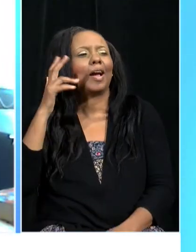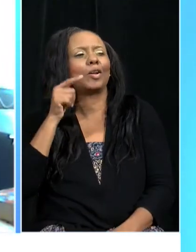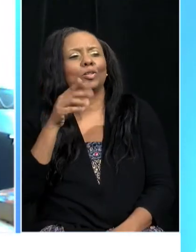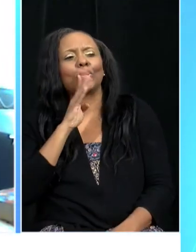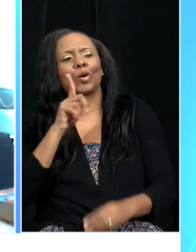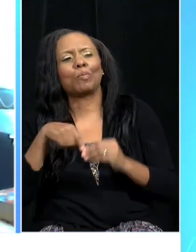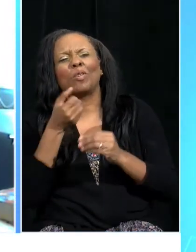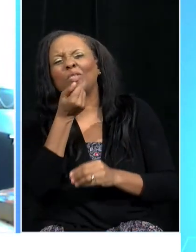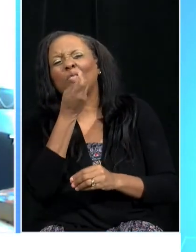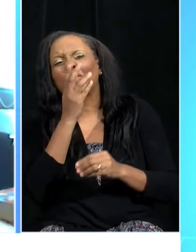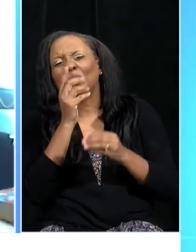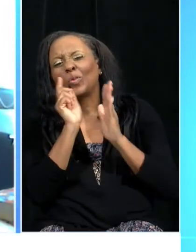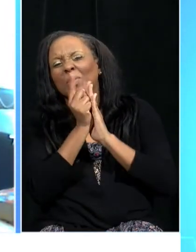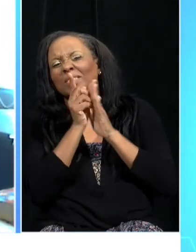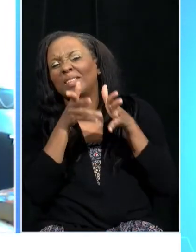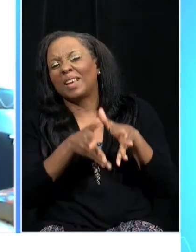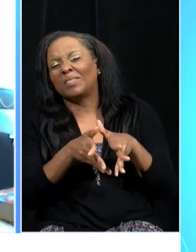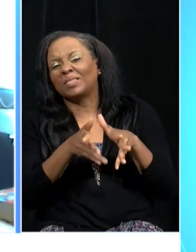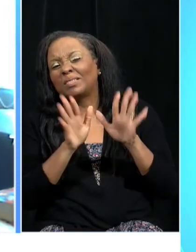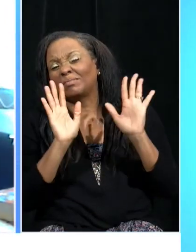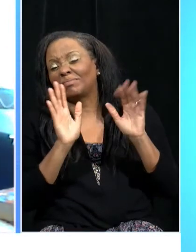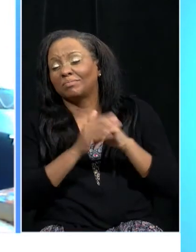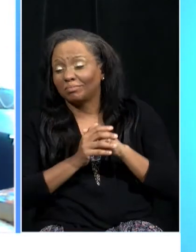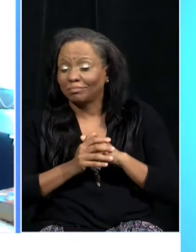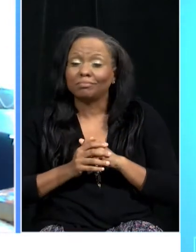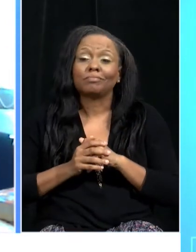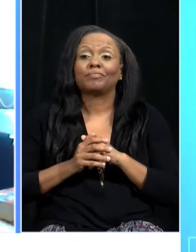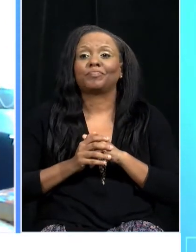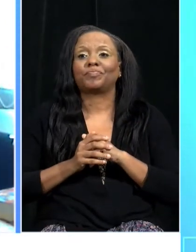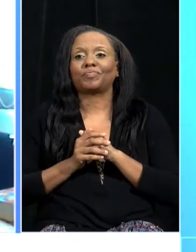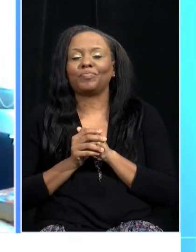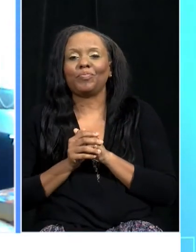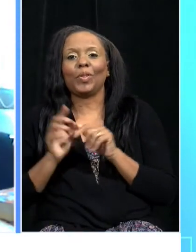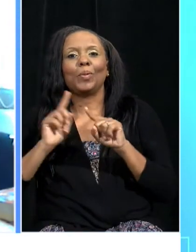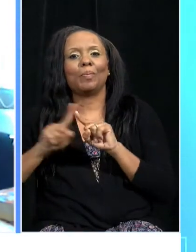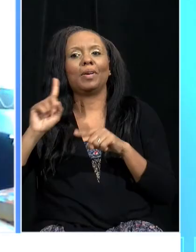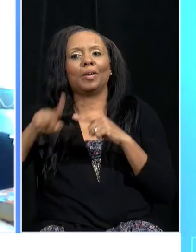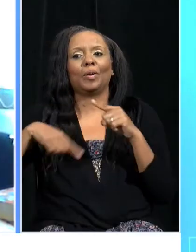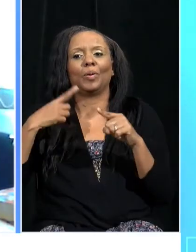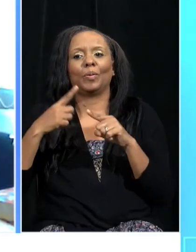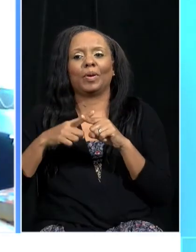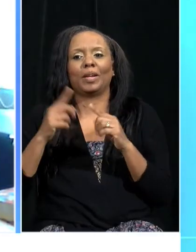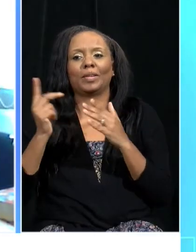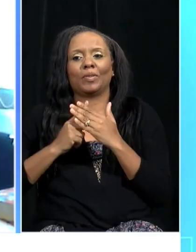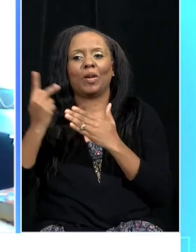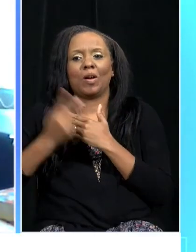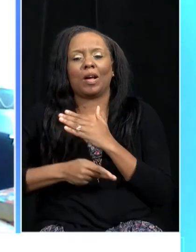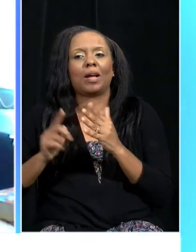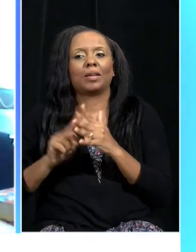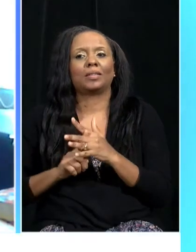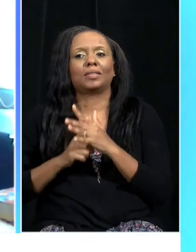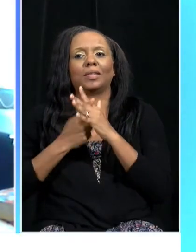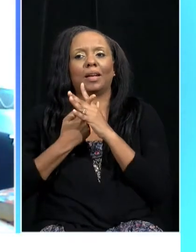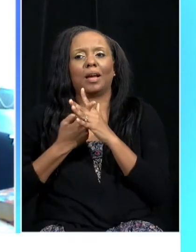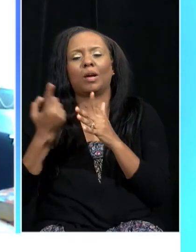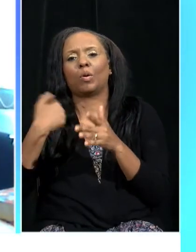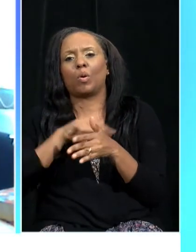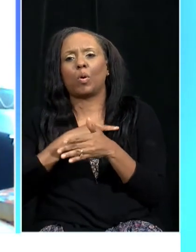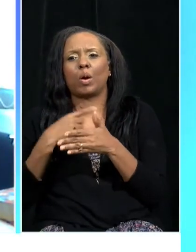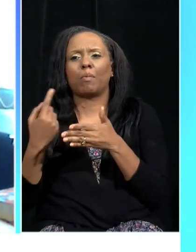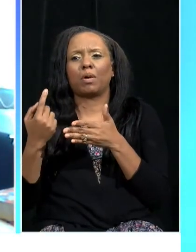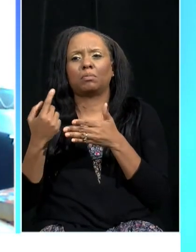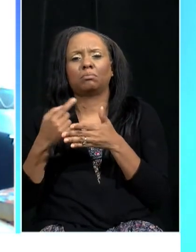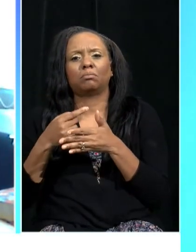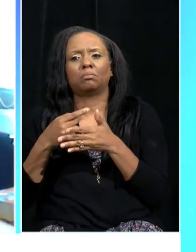now that at the start of the program, before the viewers could hear, we were speaking about debates under the